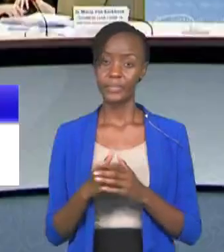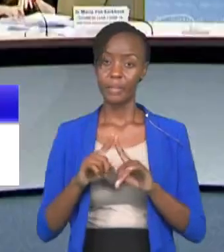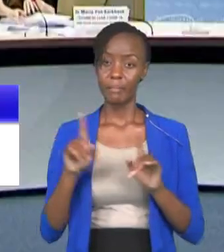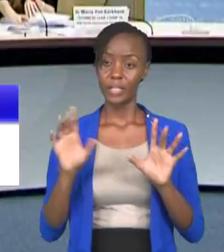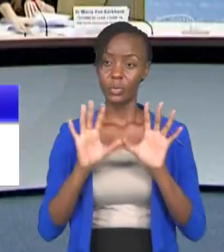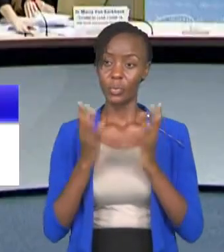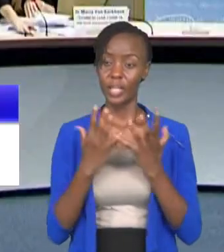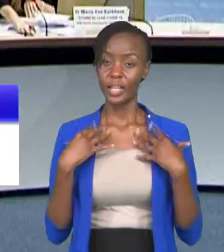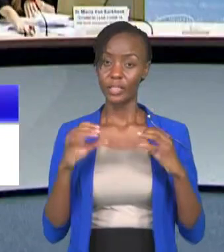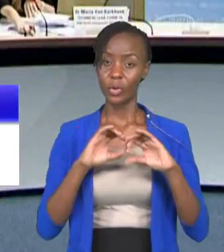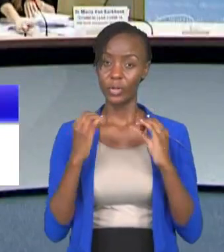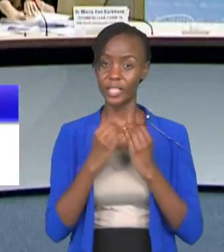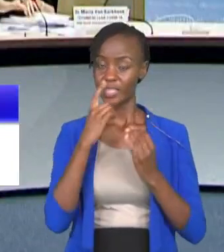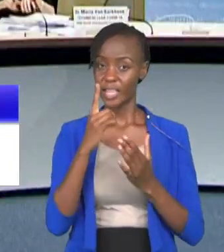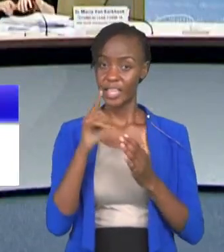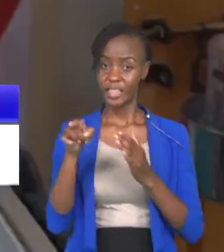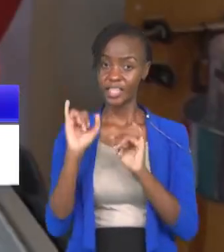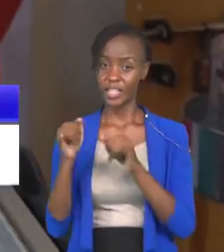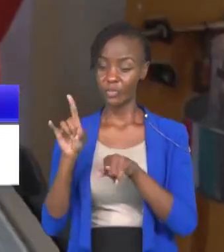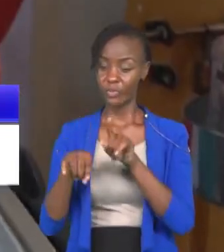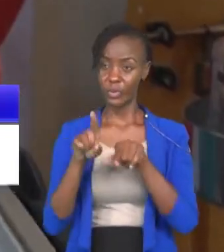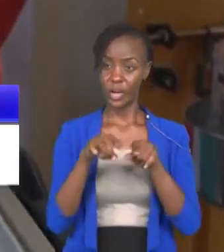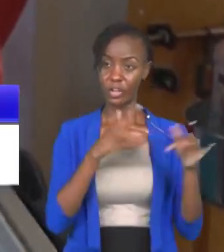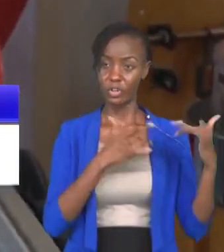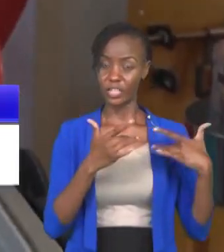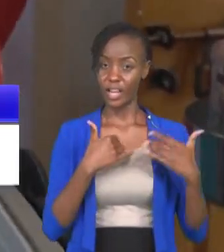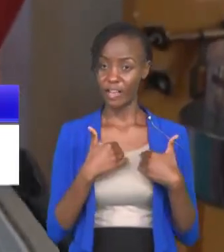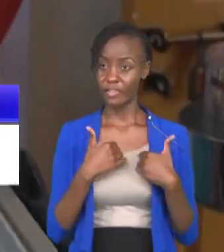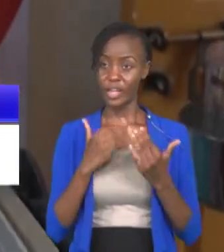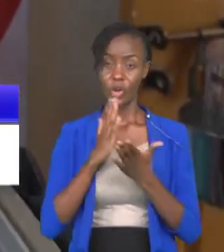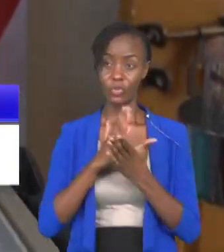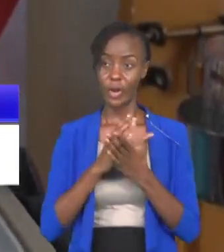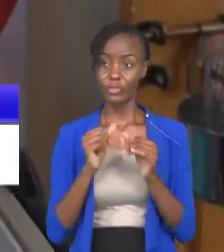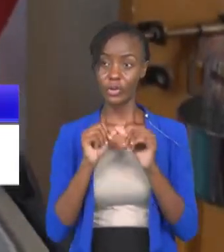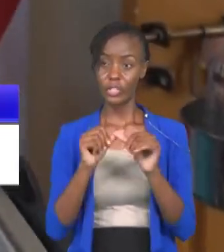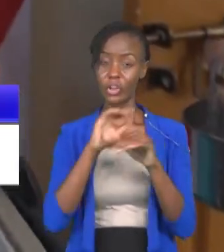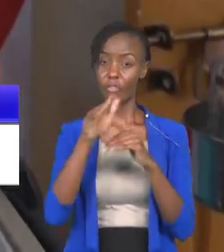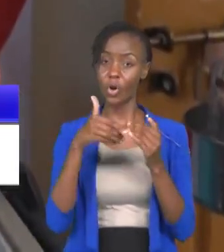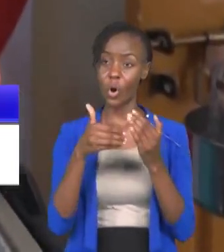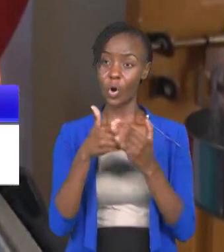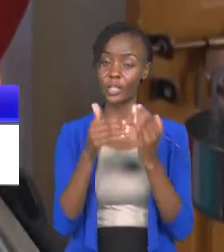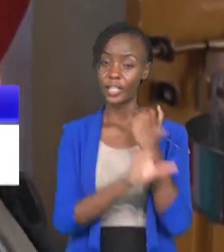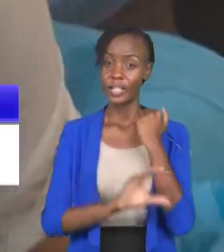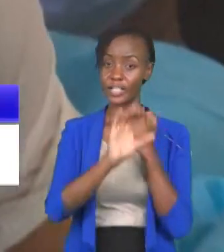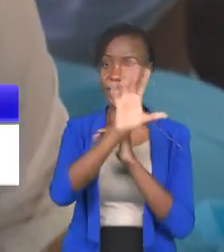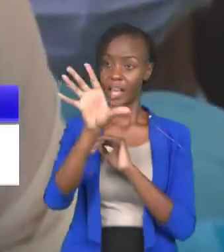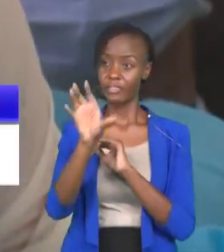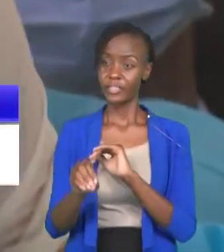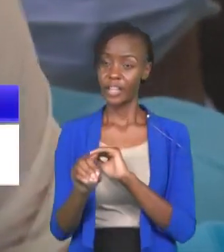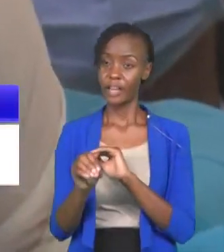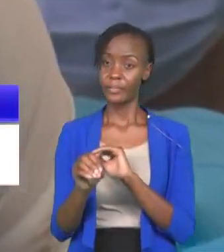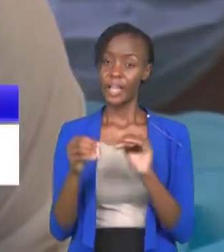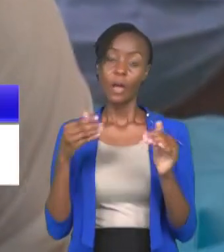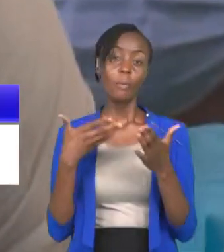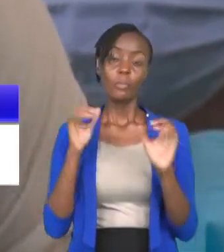World Health Organization, these variants of concern, which are on the rise in 47 countries in Africa, may impact a person's immune